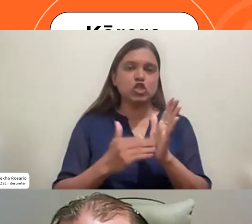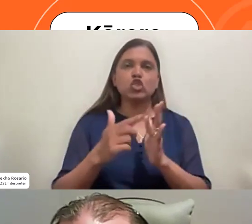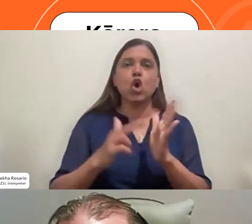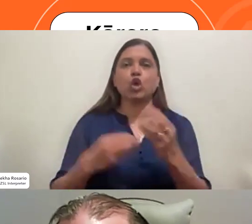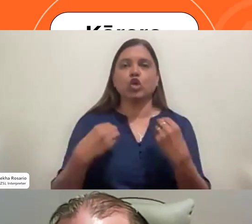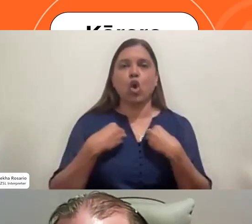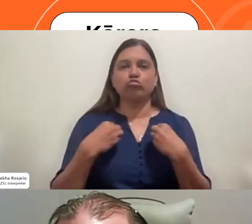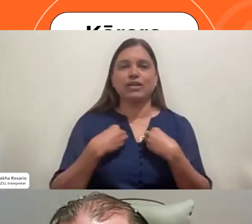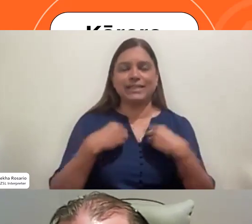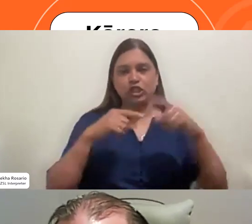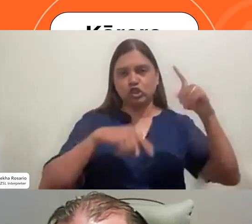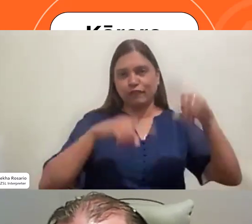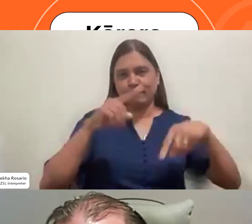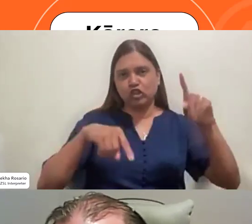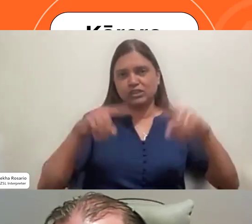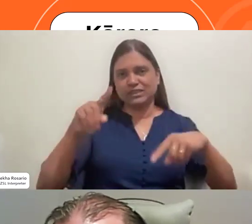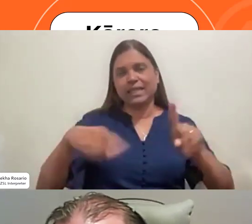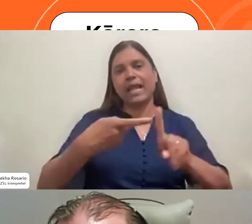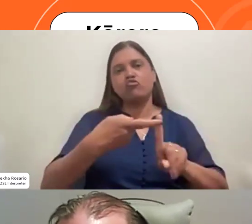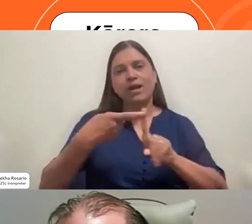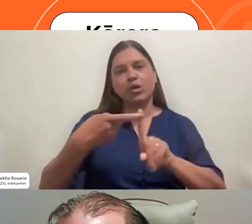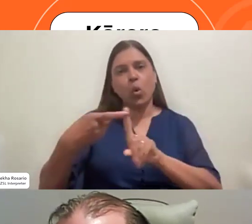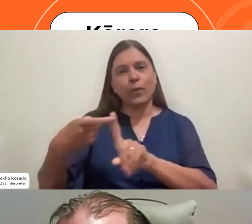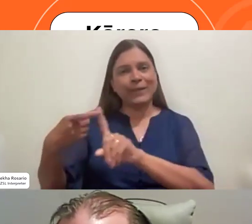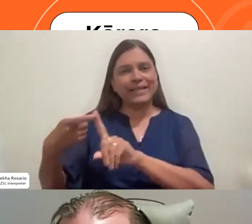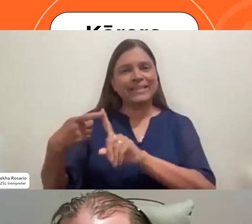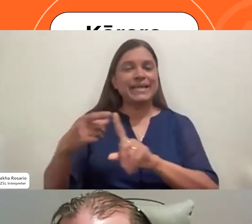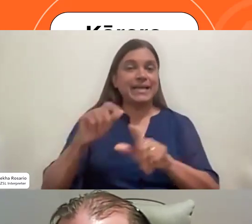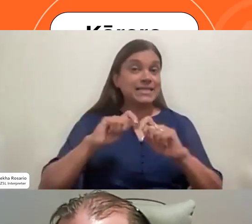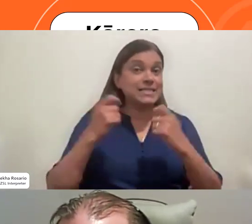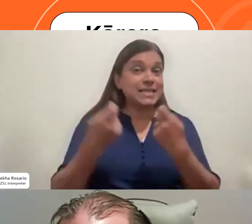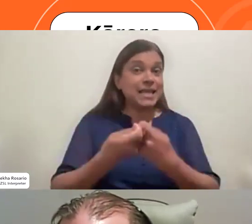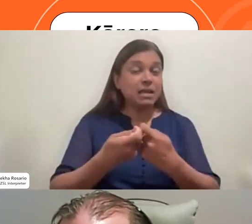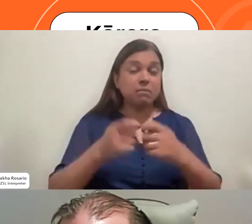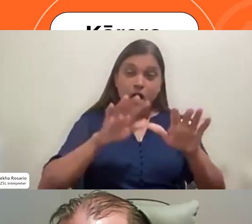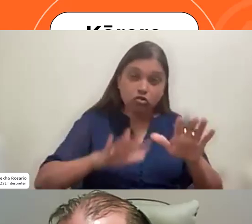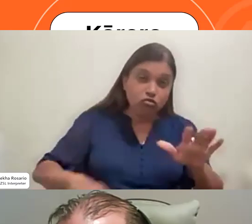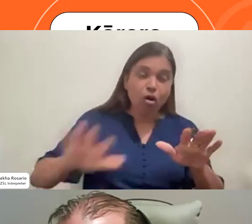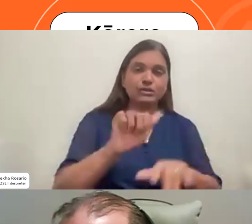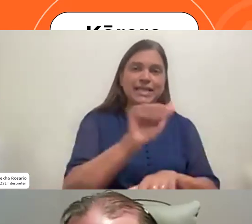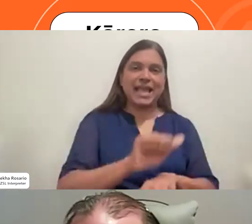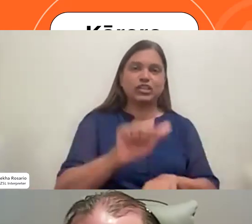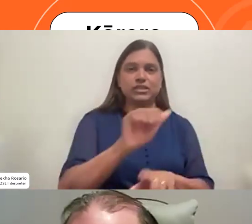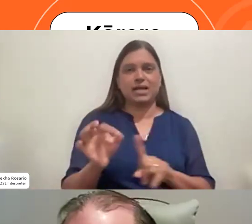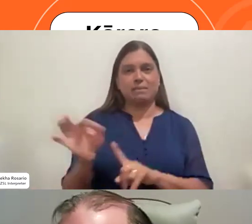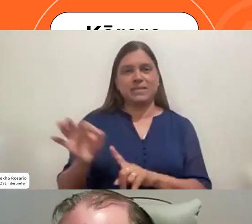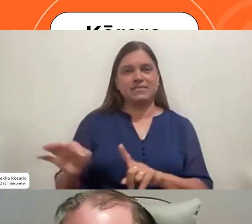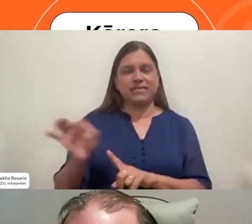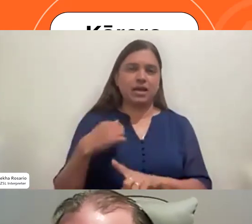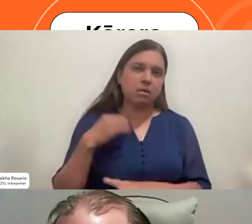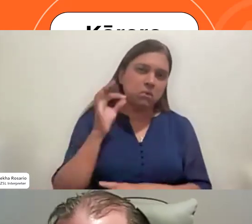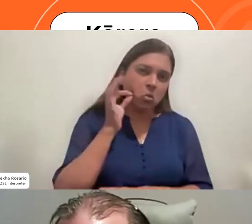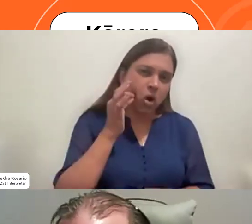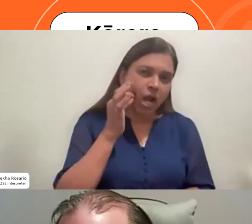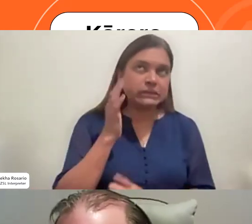Diversity Recruiting across APAC, so Asia Pacific. I am a white middle-aged man. I